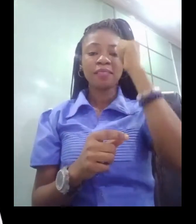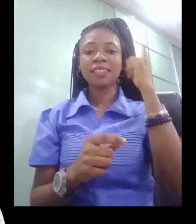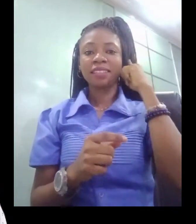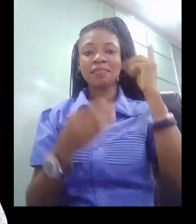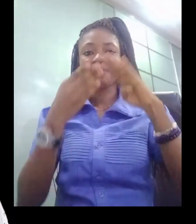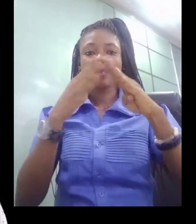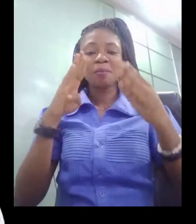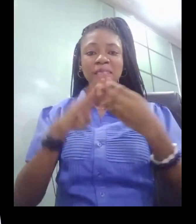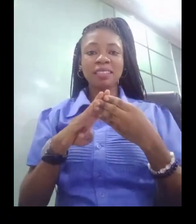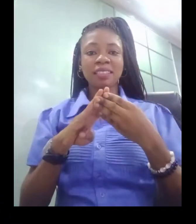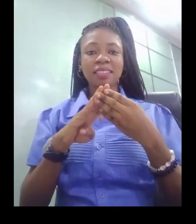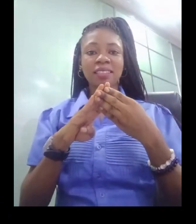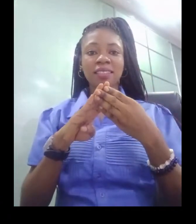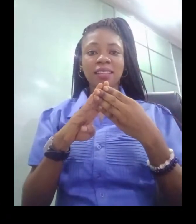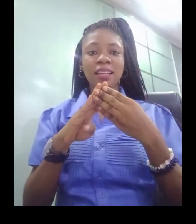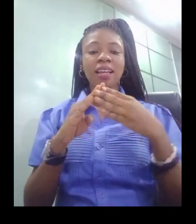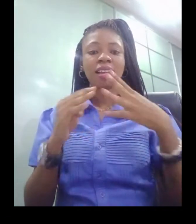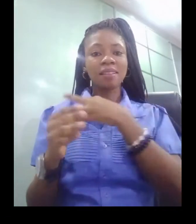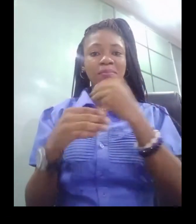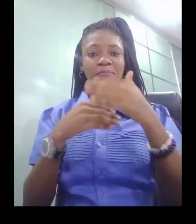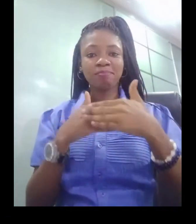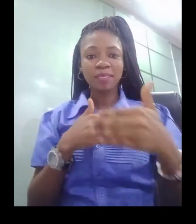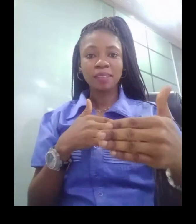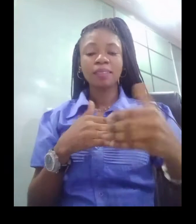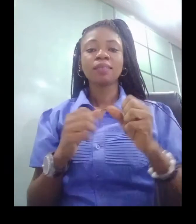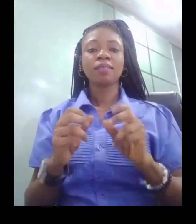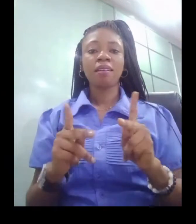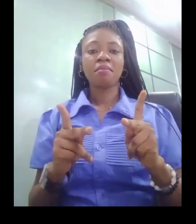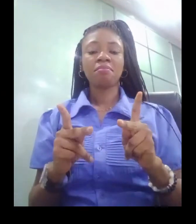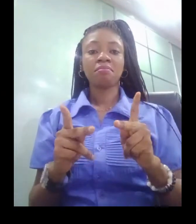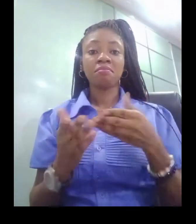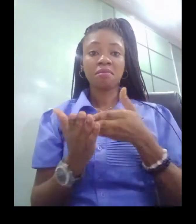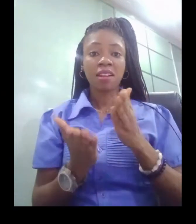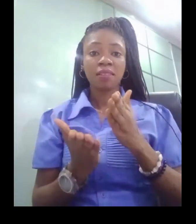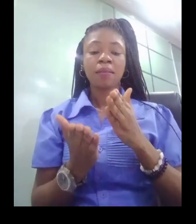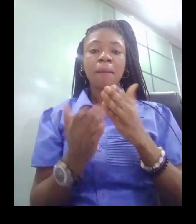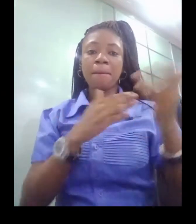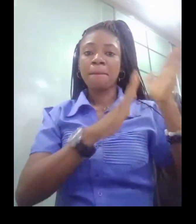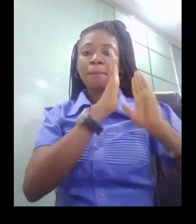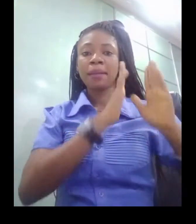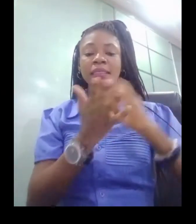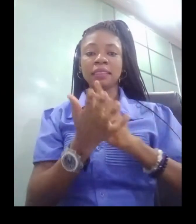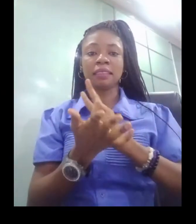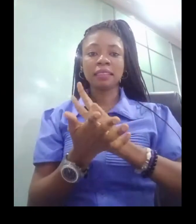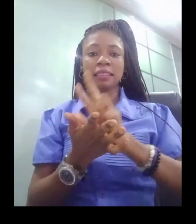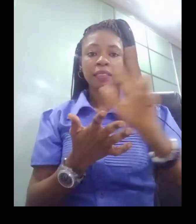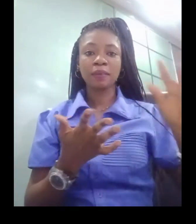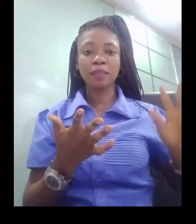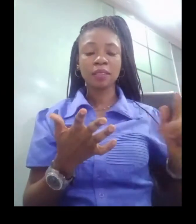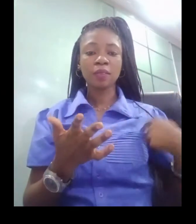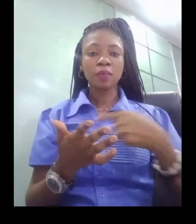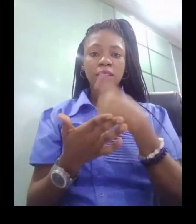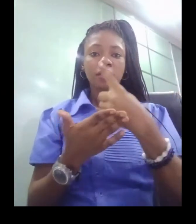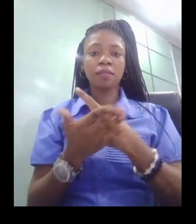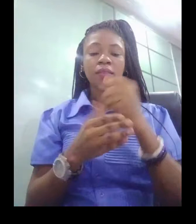deaf communities and beyond, okay? All right, for the past 3 weeks, we have been talking